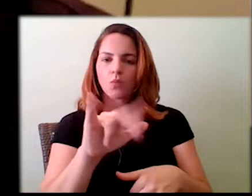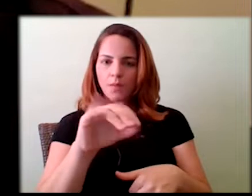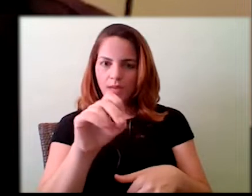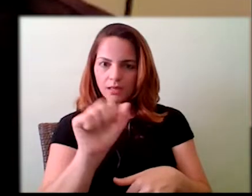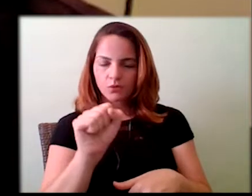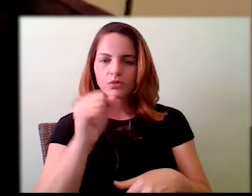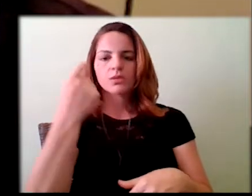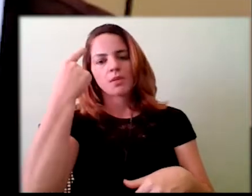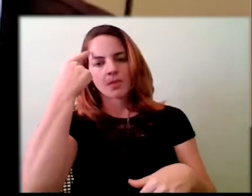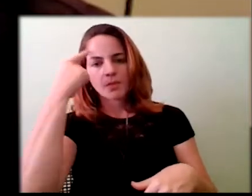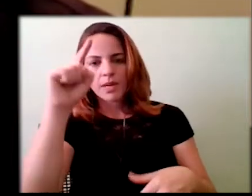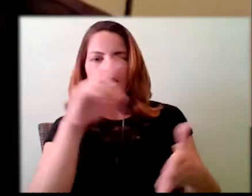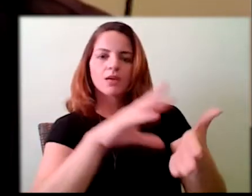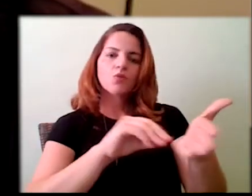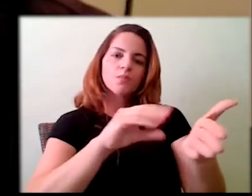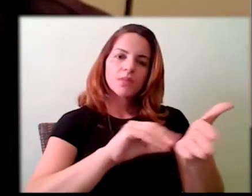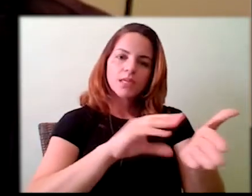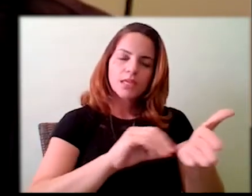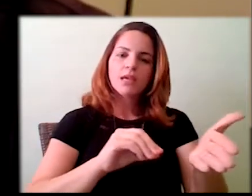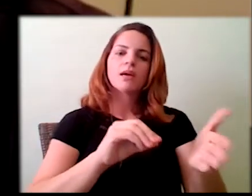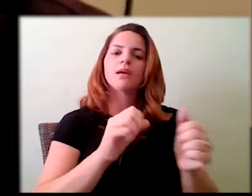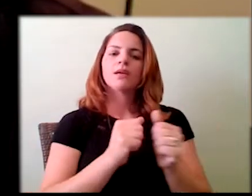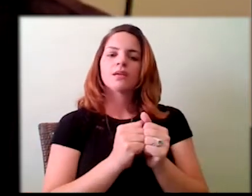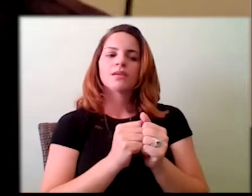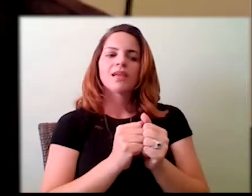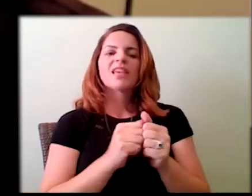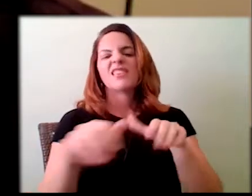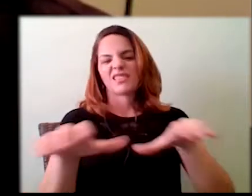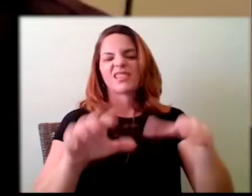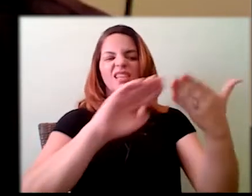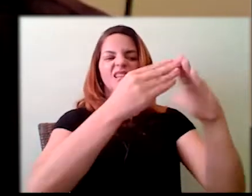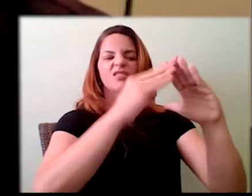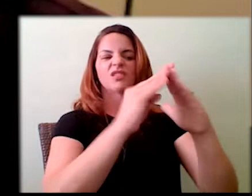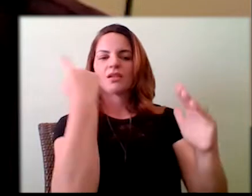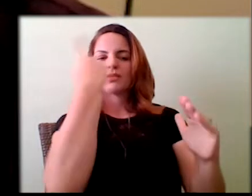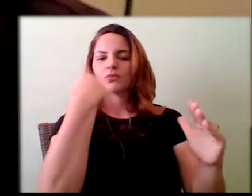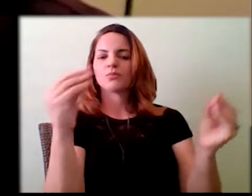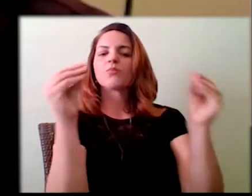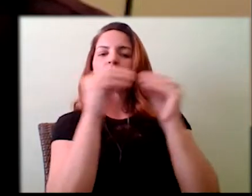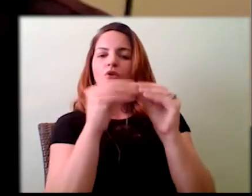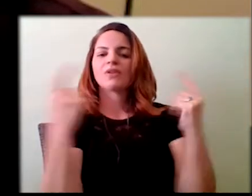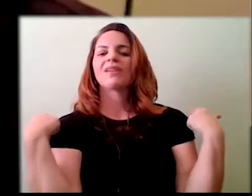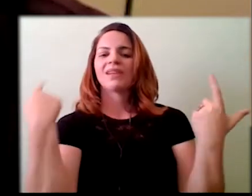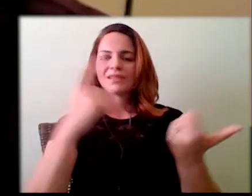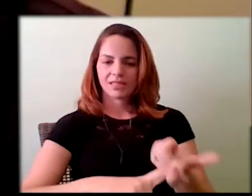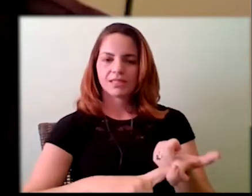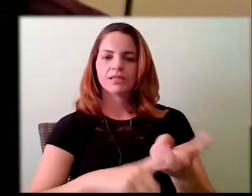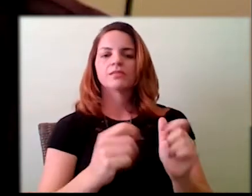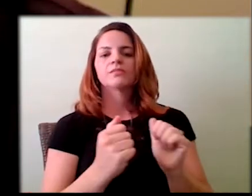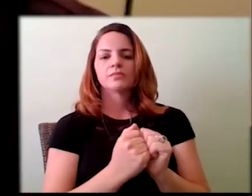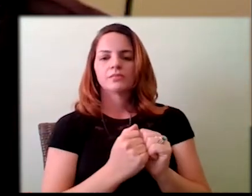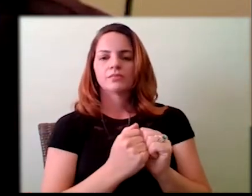bright colors, to safely Latinize cities and manage a long-standing urban crisis of